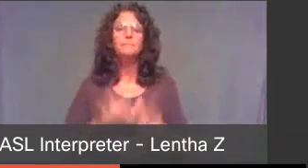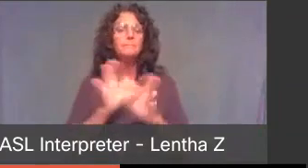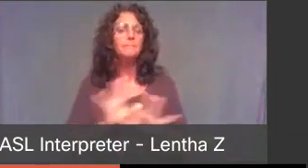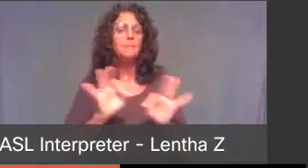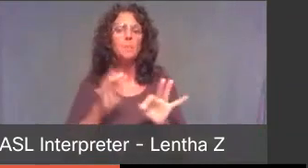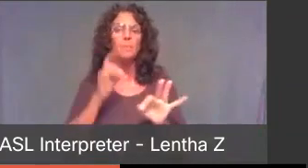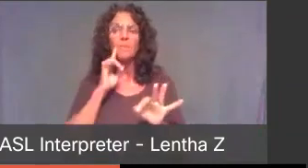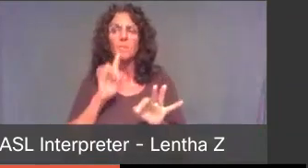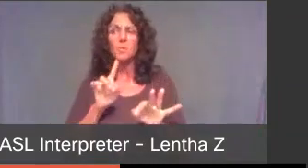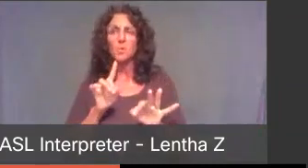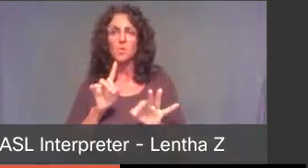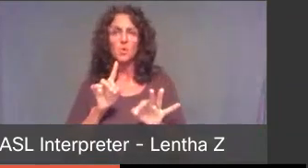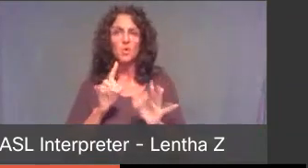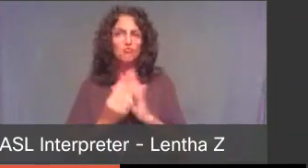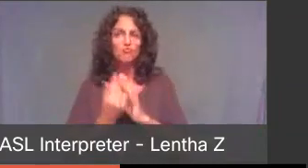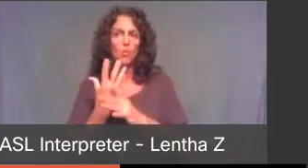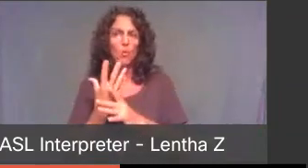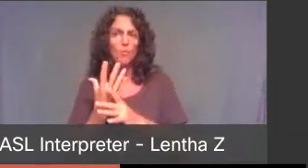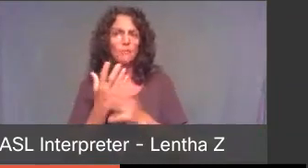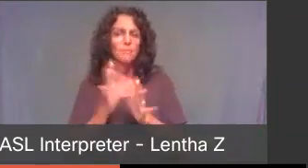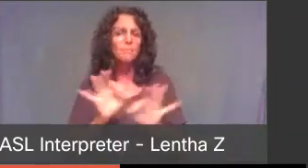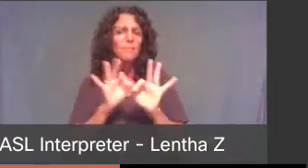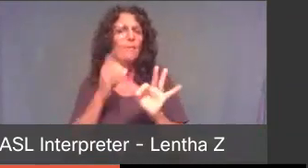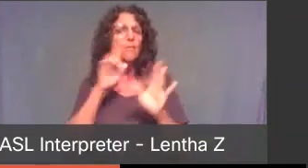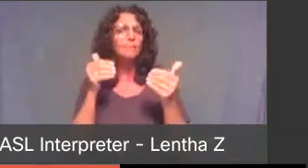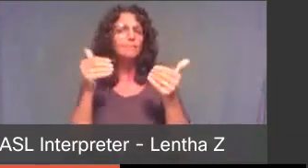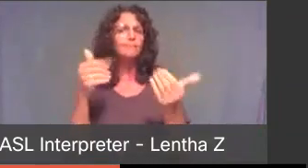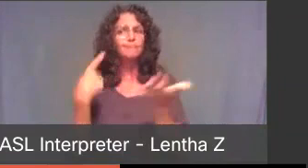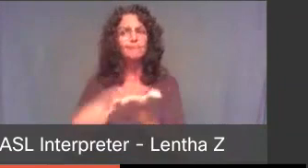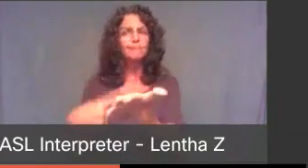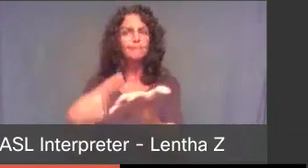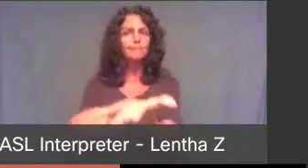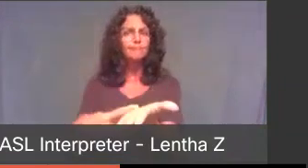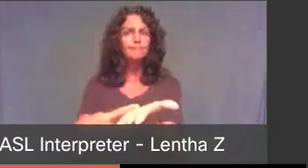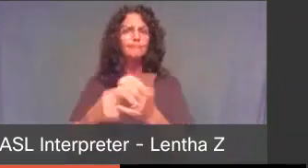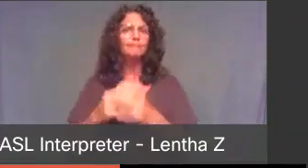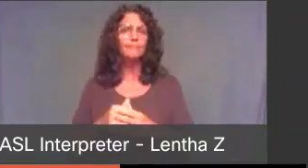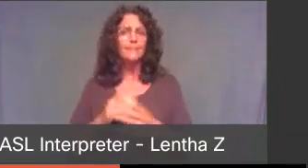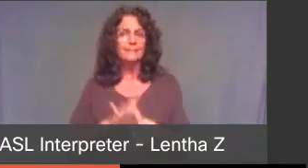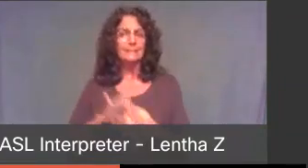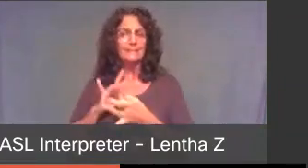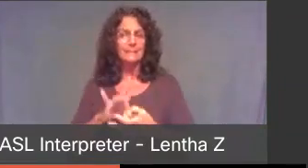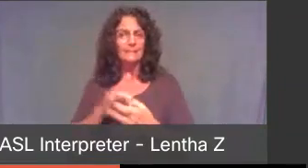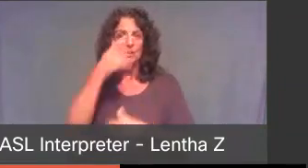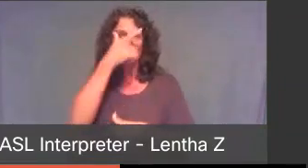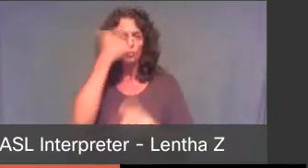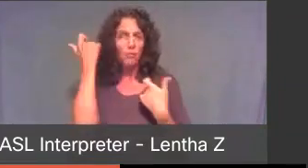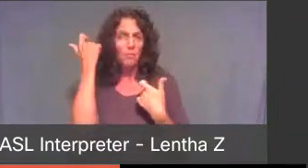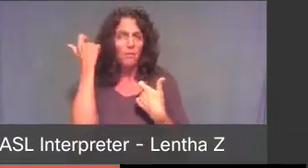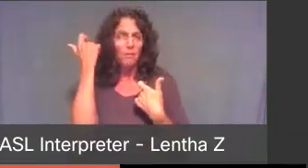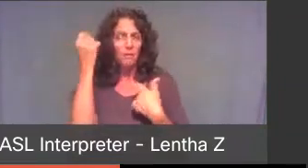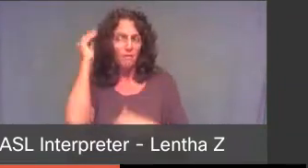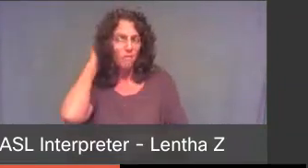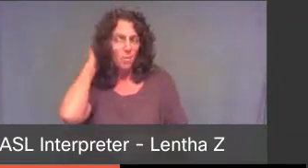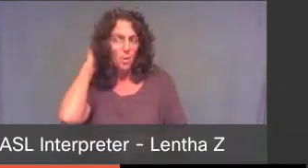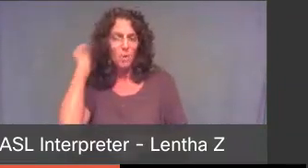ongoing kind of growth and conversation that we want to have around, you know, trauma-informed care and cultural sensitivity, right? If I approach everything